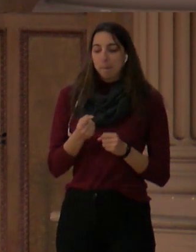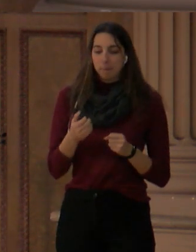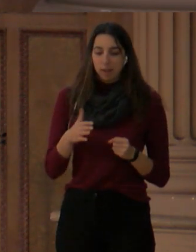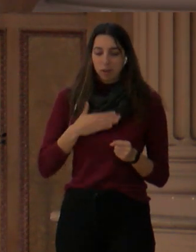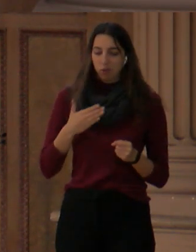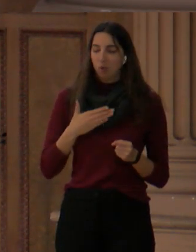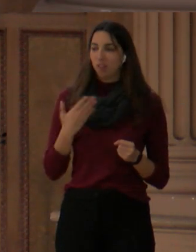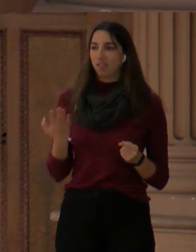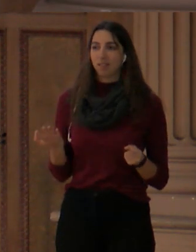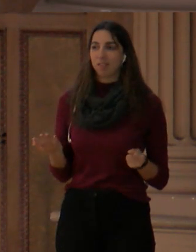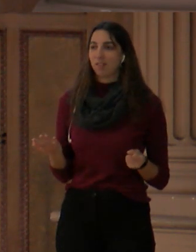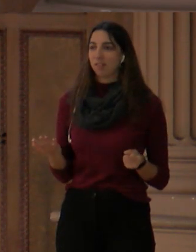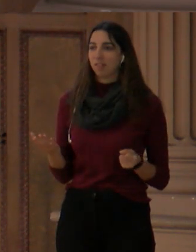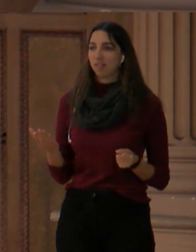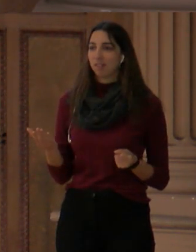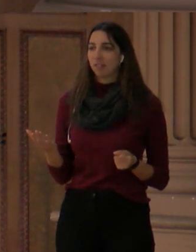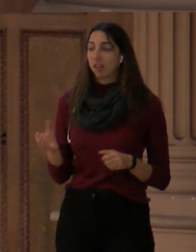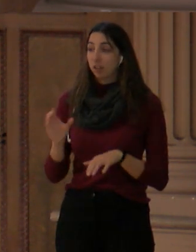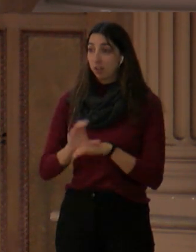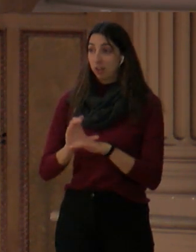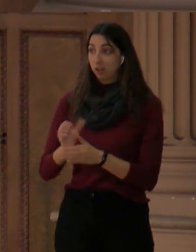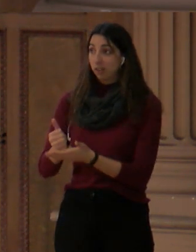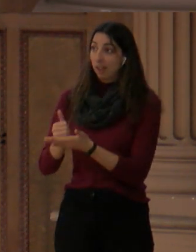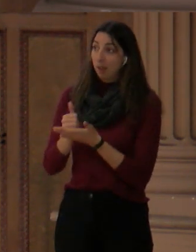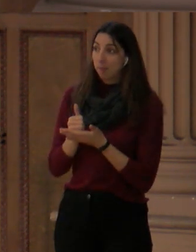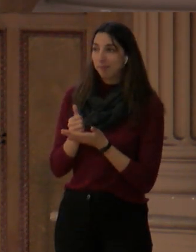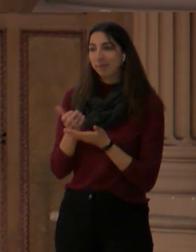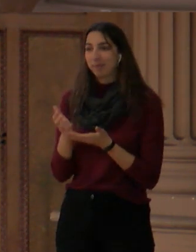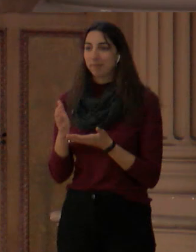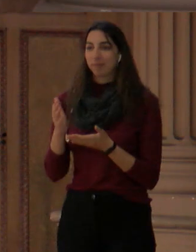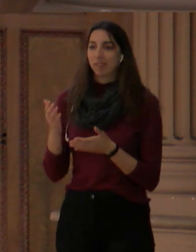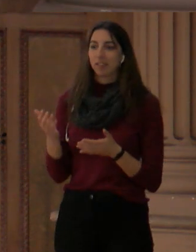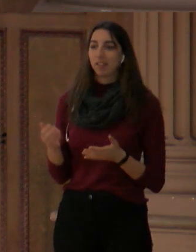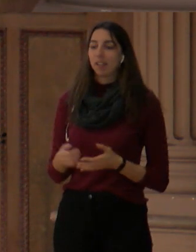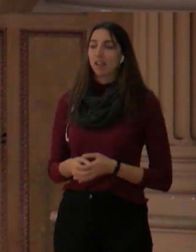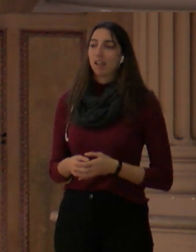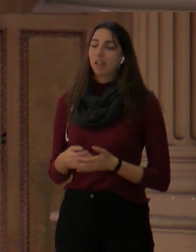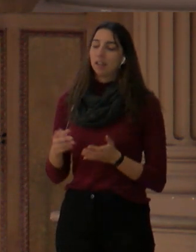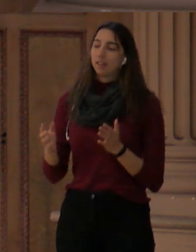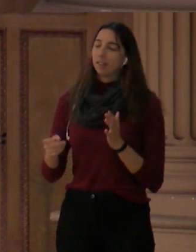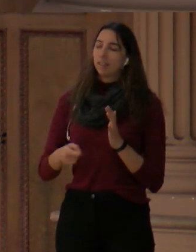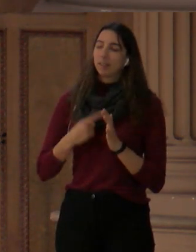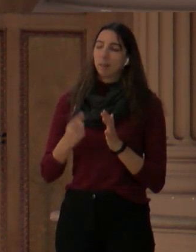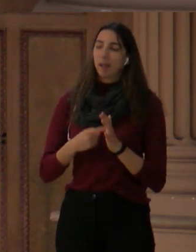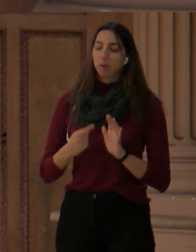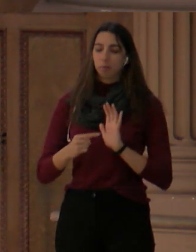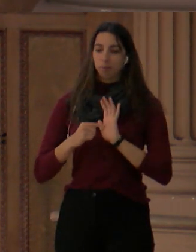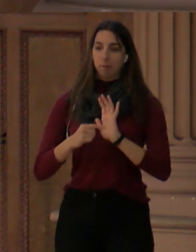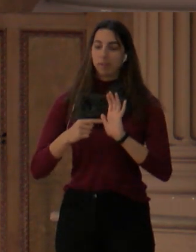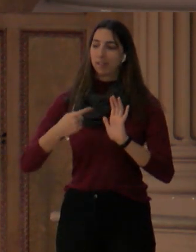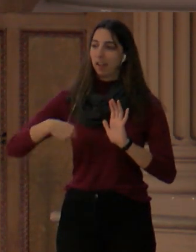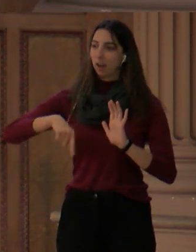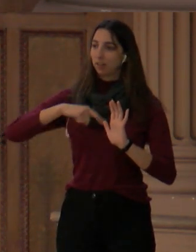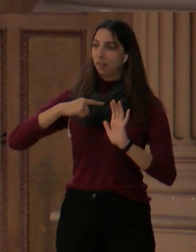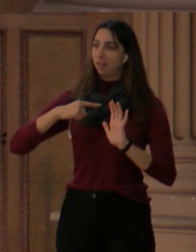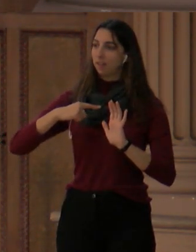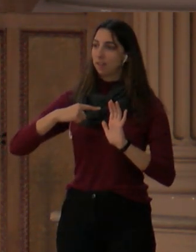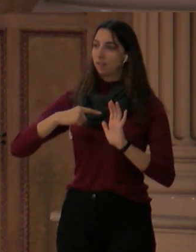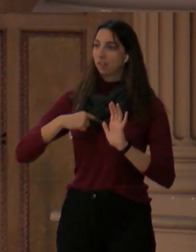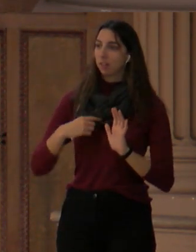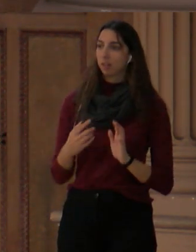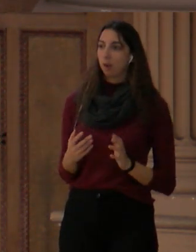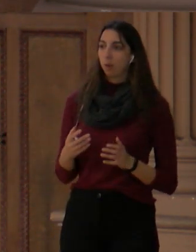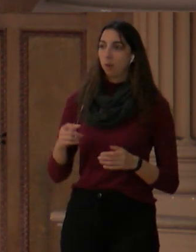And churches don't help. We kind of create this problem. We tend to represent ourselves as more than we are. Where we're supposed to be imperfect